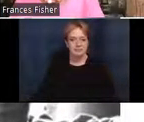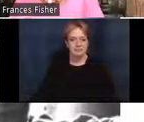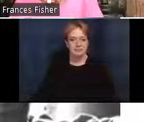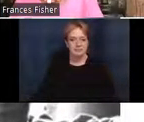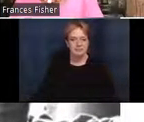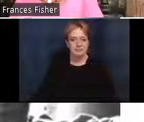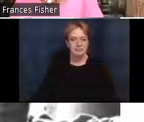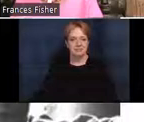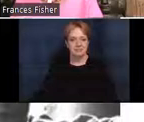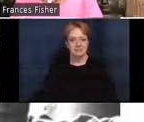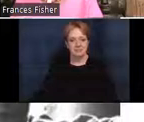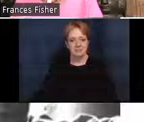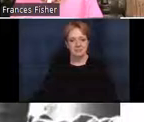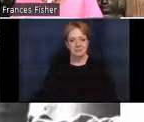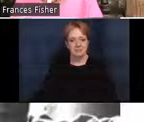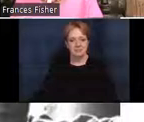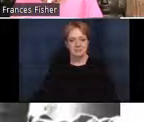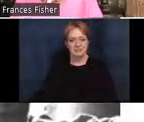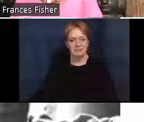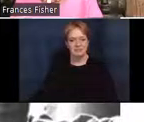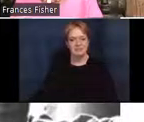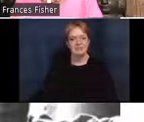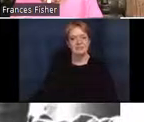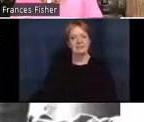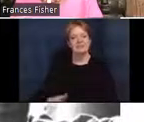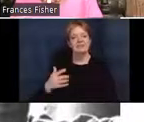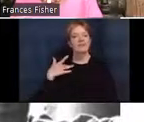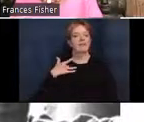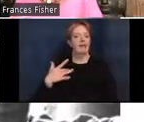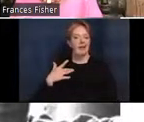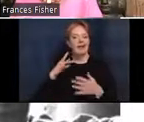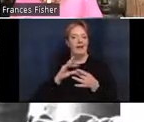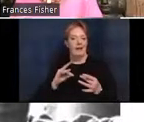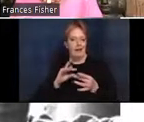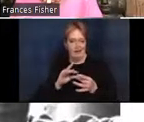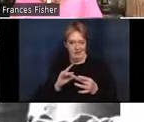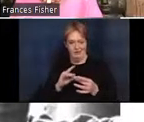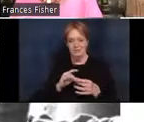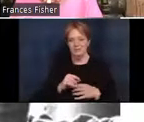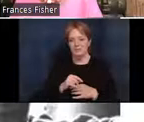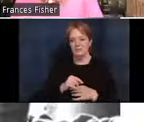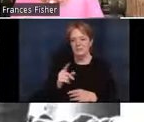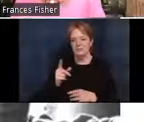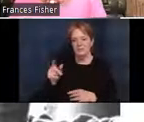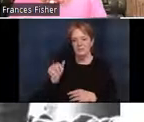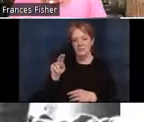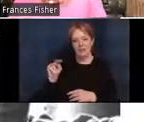say that she used her